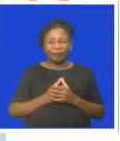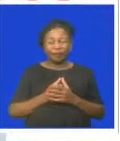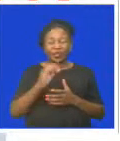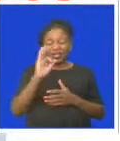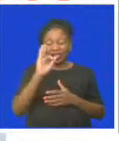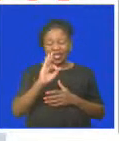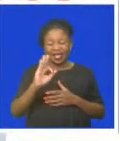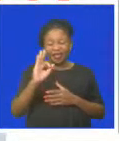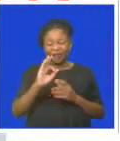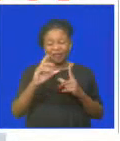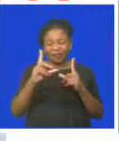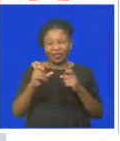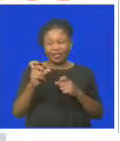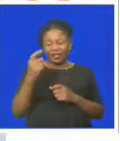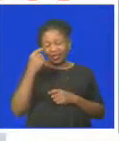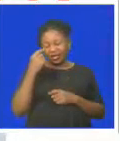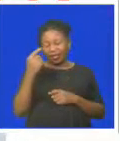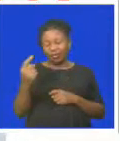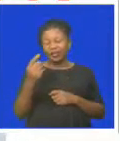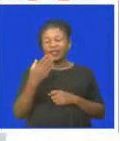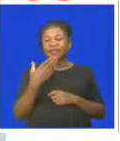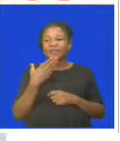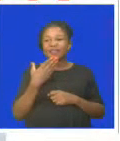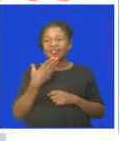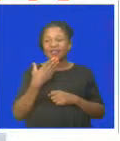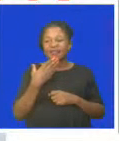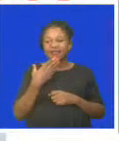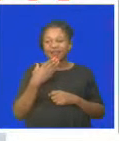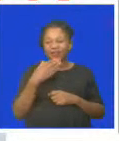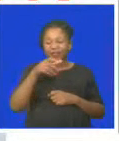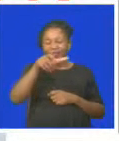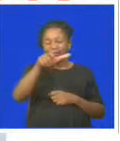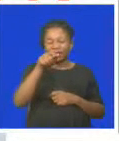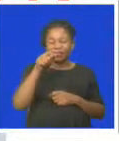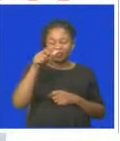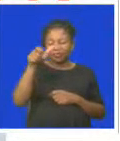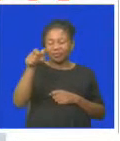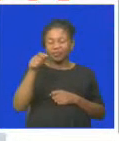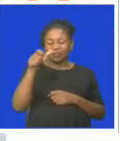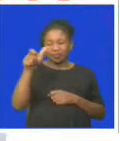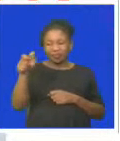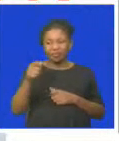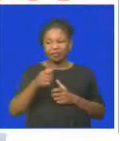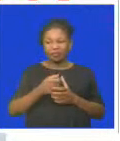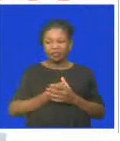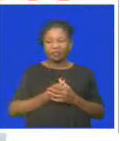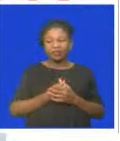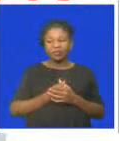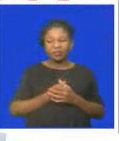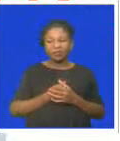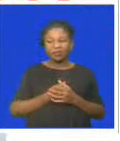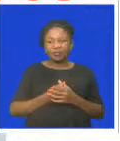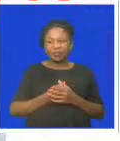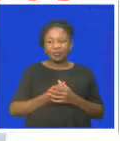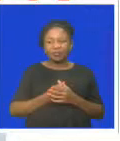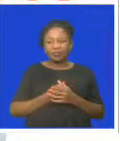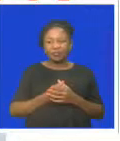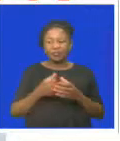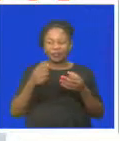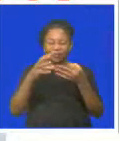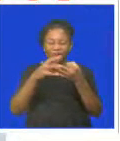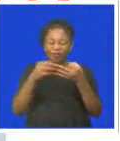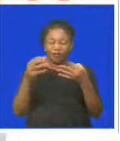picture, we can see a man. He's picking something there. What is he picking?